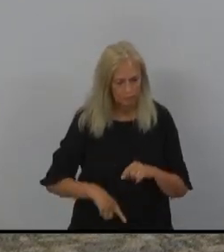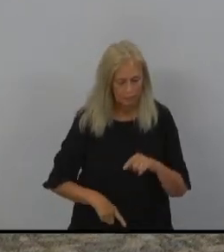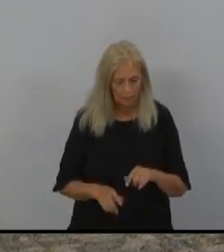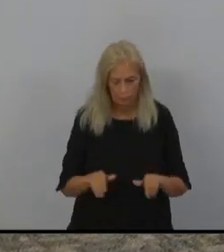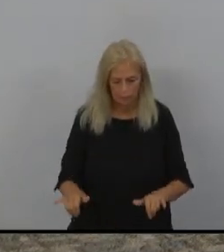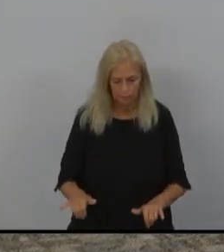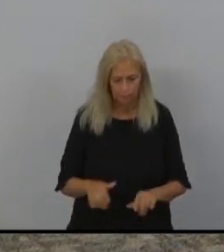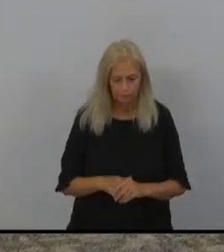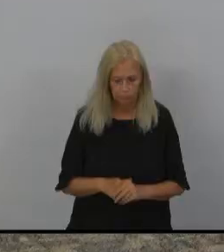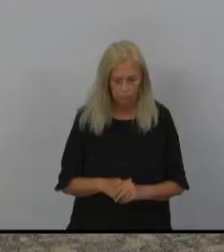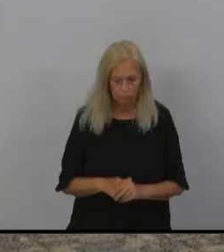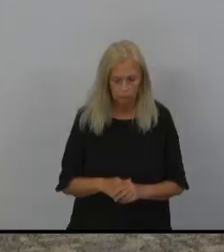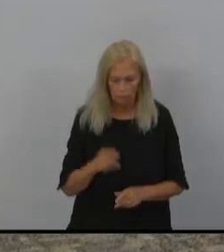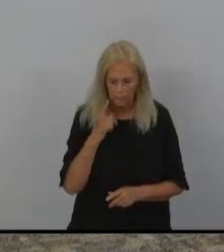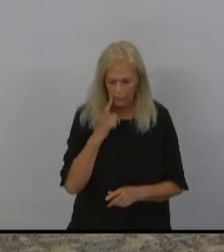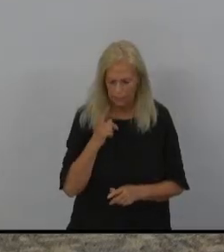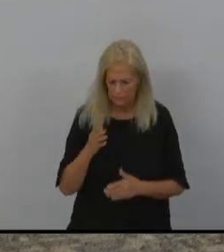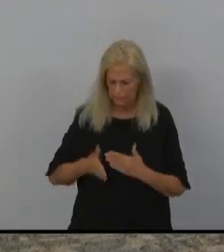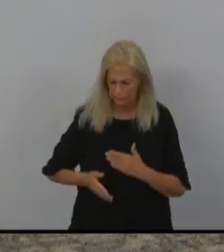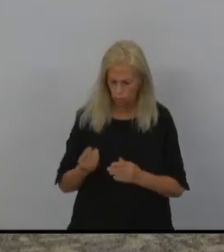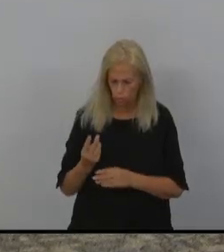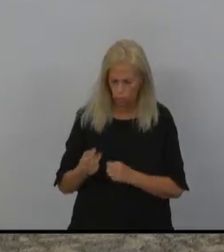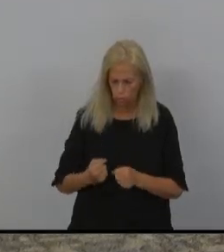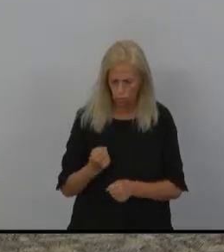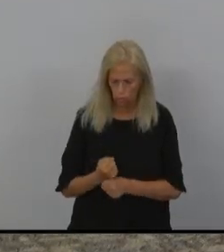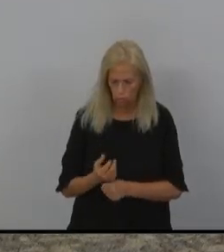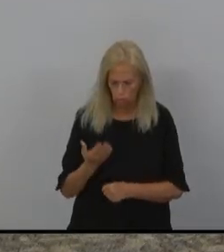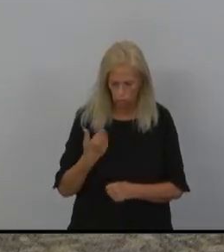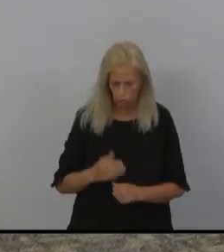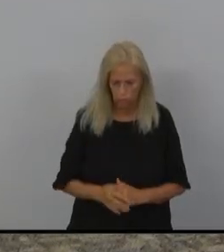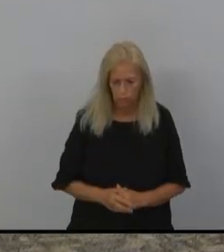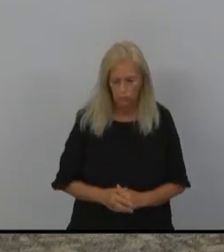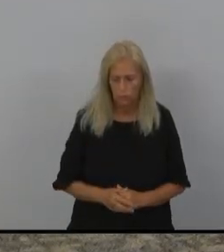that we, I think, ended 2 years ago.